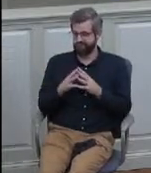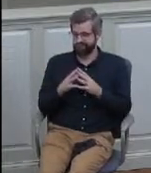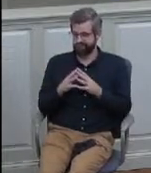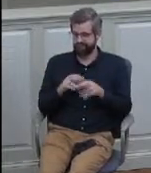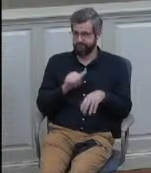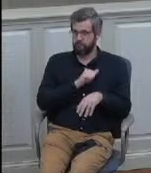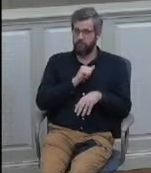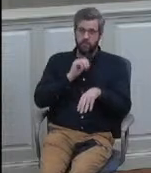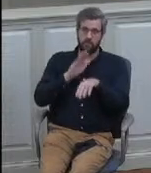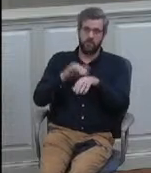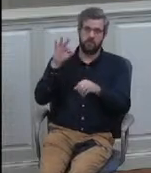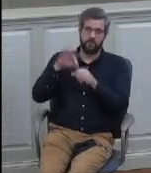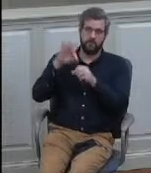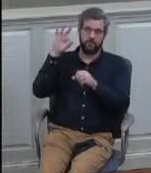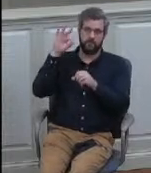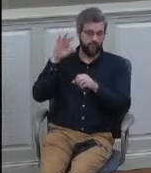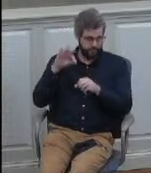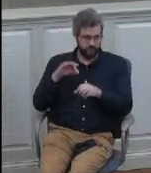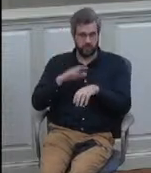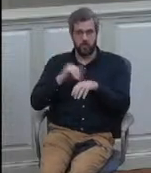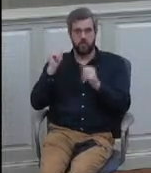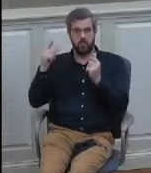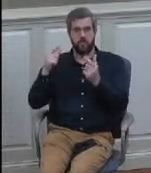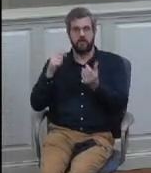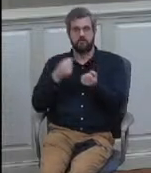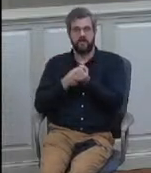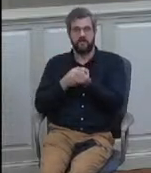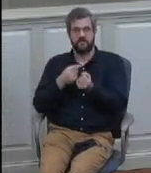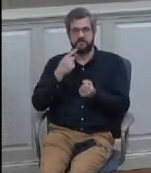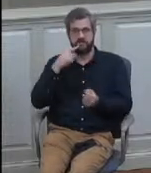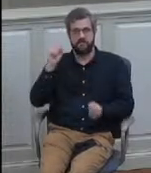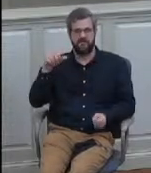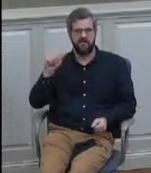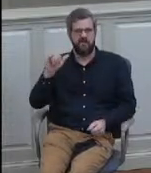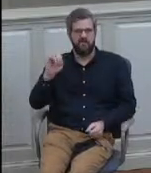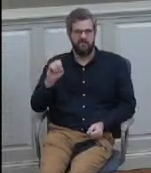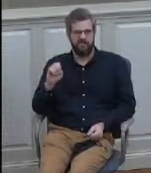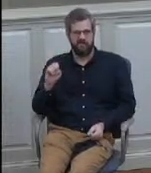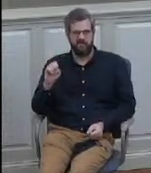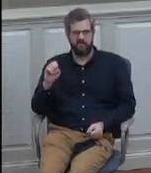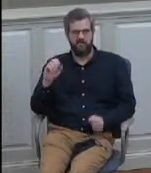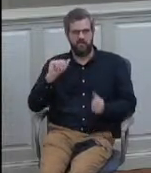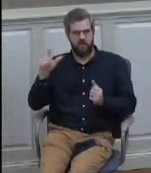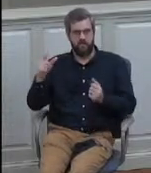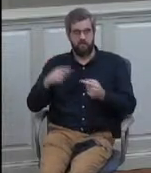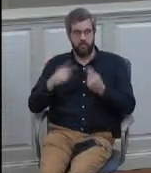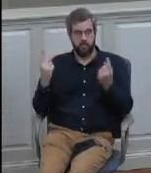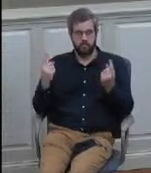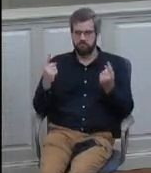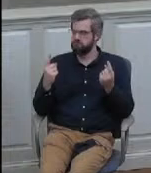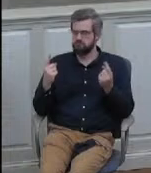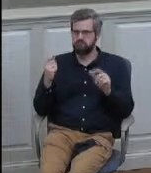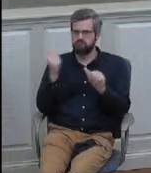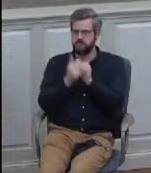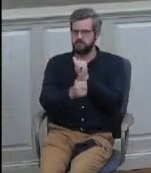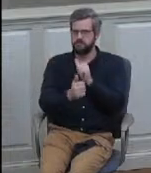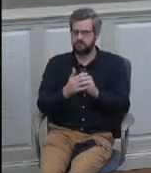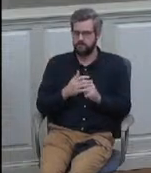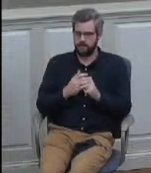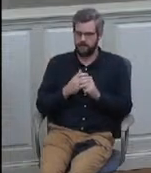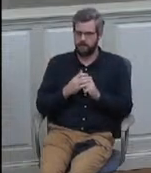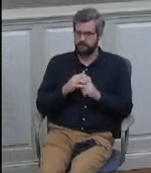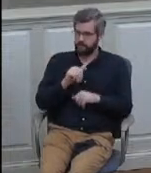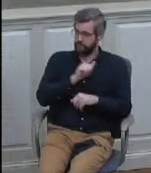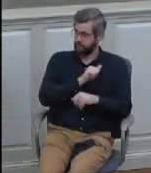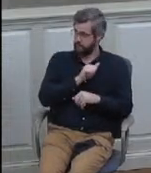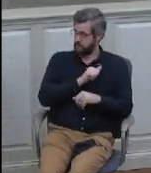Call for the question. Question called. All in favor of the motion, say aye. Aye. Aye. Opposed, like sign. Motion carries. I should have